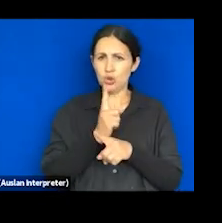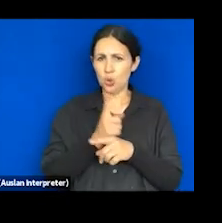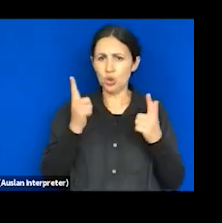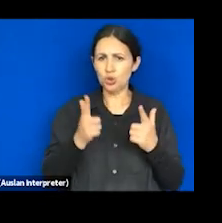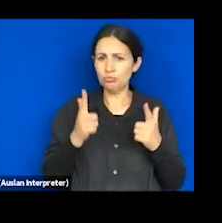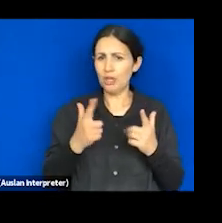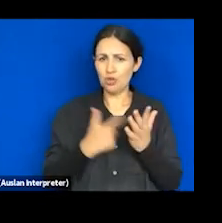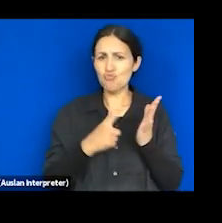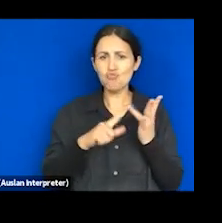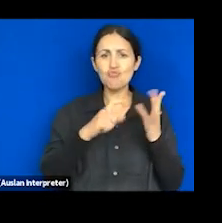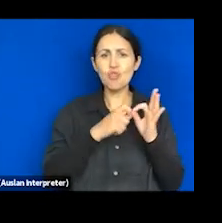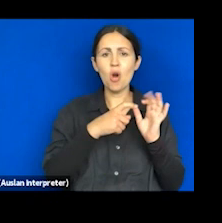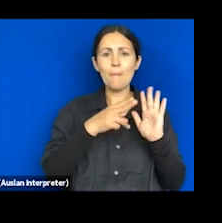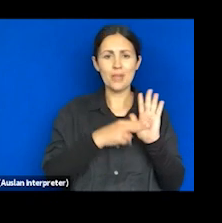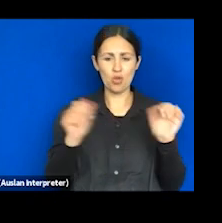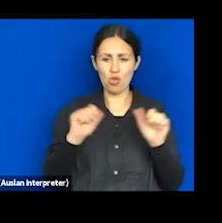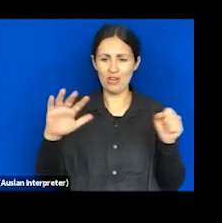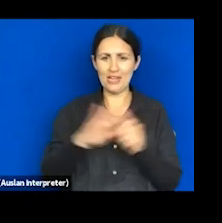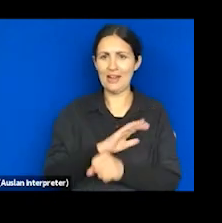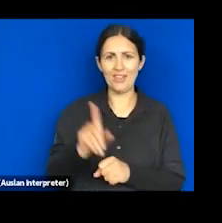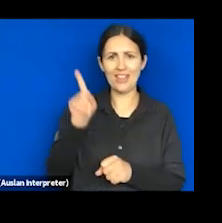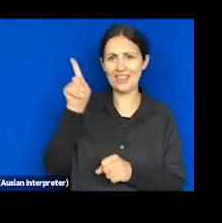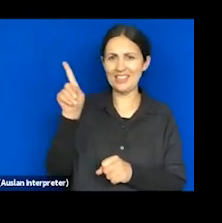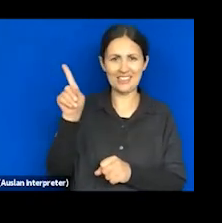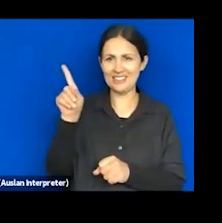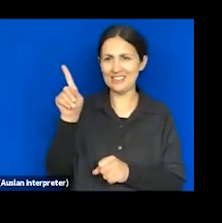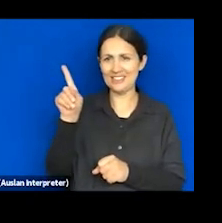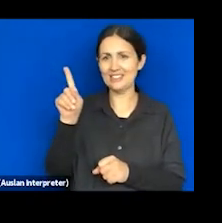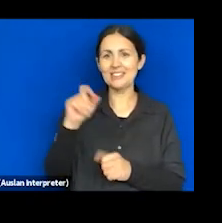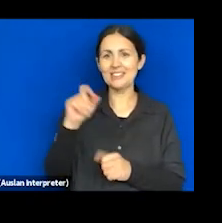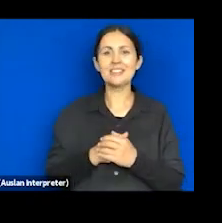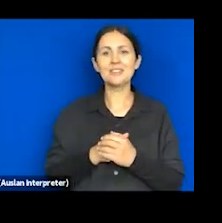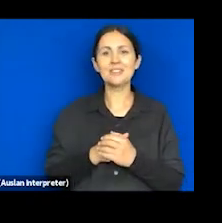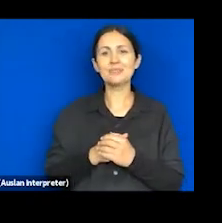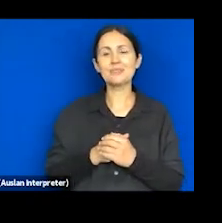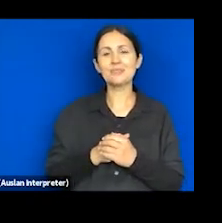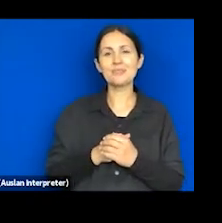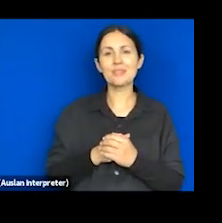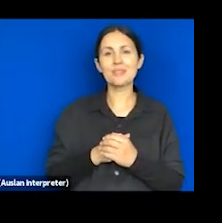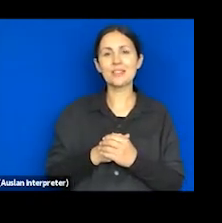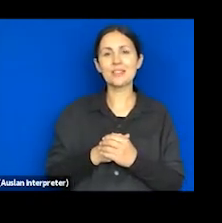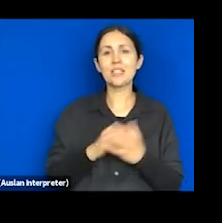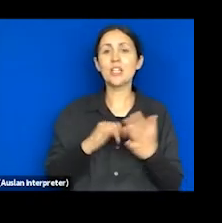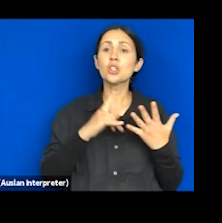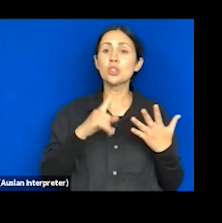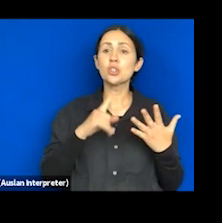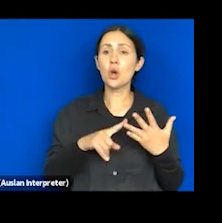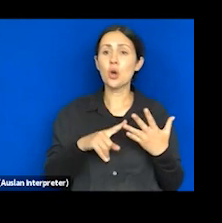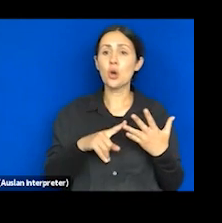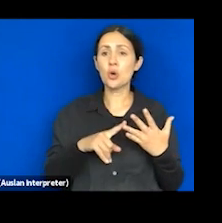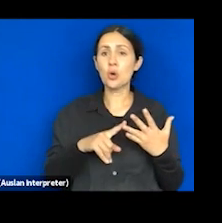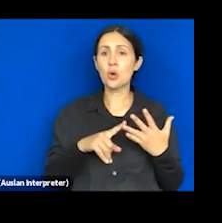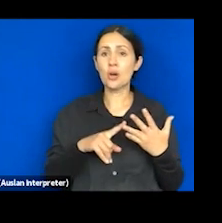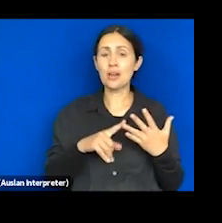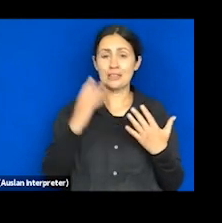really covered this much better than this basic slide could. But just to say that, these